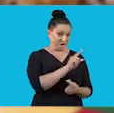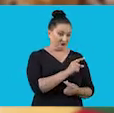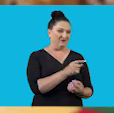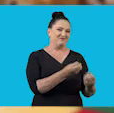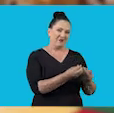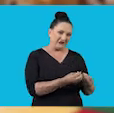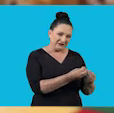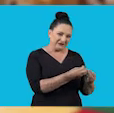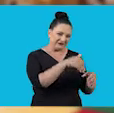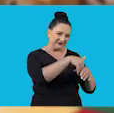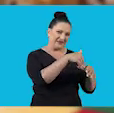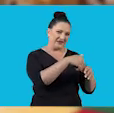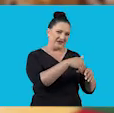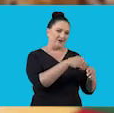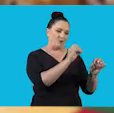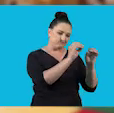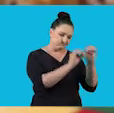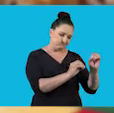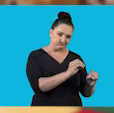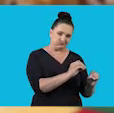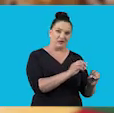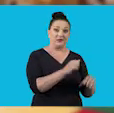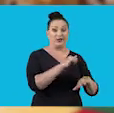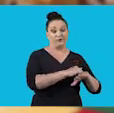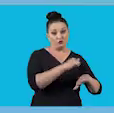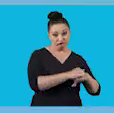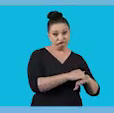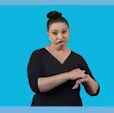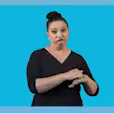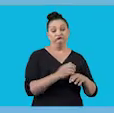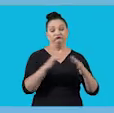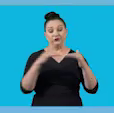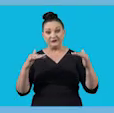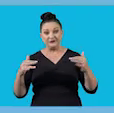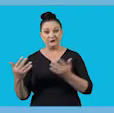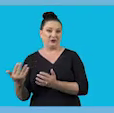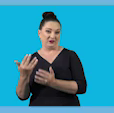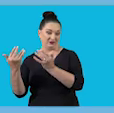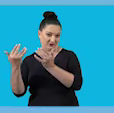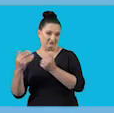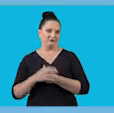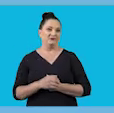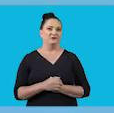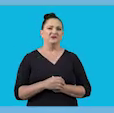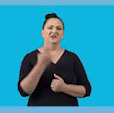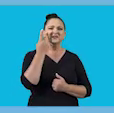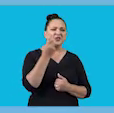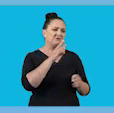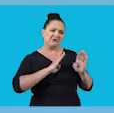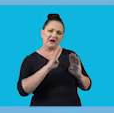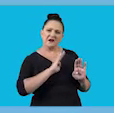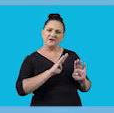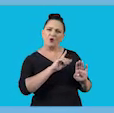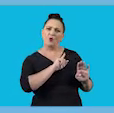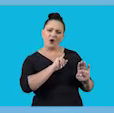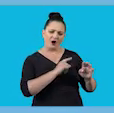particle model of matter, and within that we were looking at the properties of solids, liquids, and gases. We further went on to look at the behavior